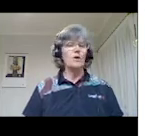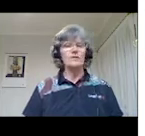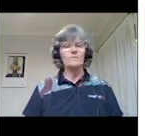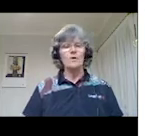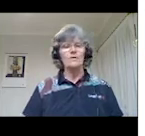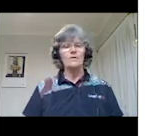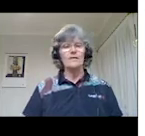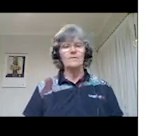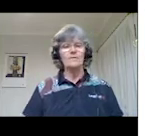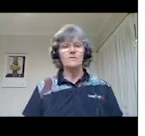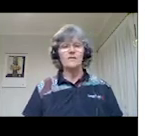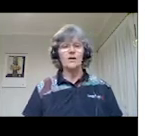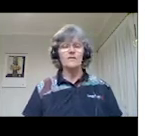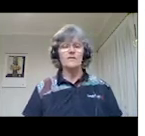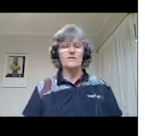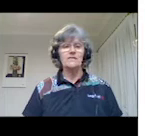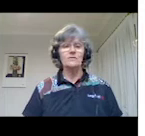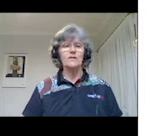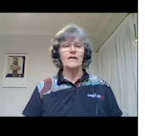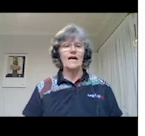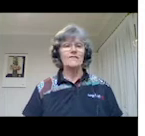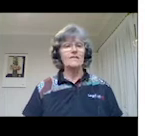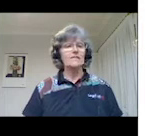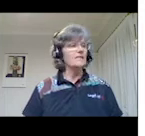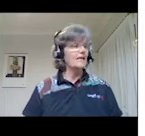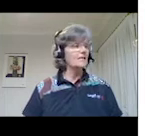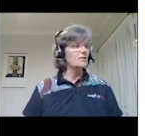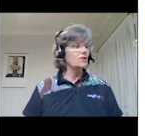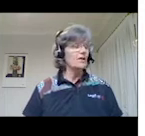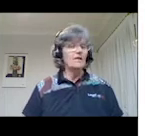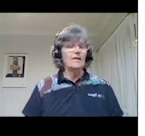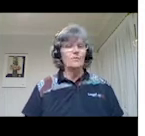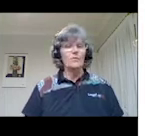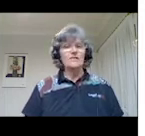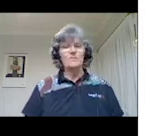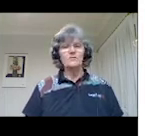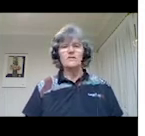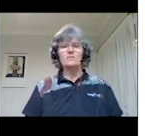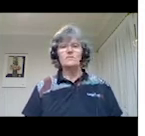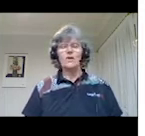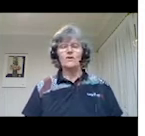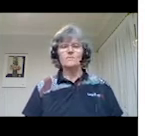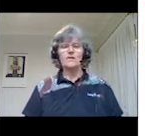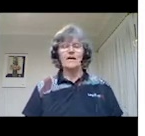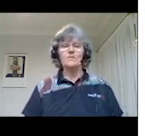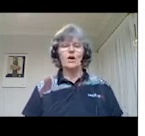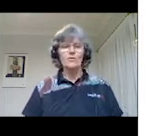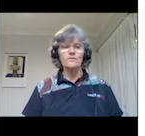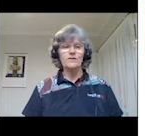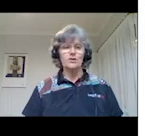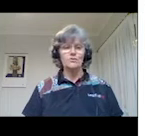review while the penalty notice is still at that stage. Once a penalty notice